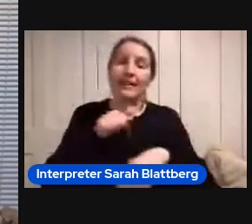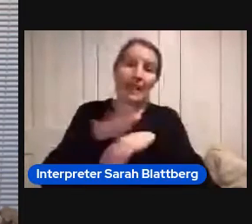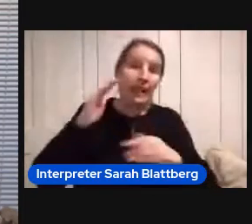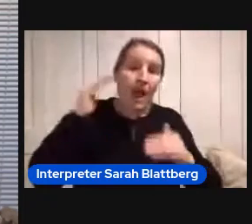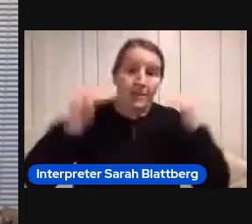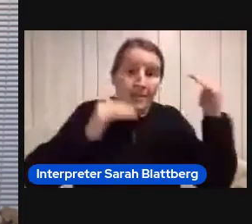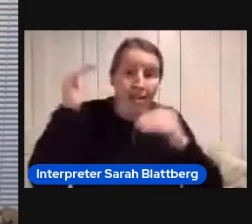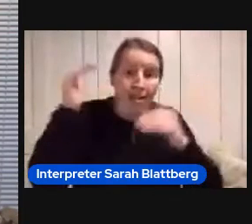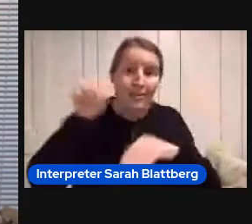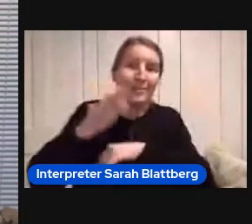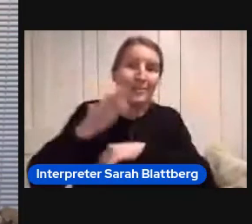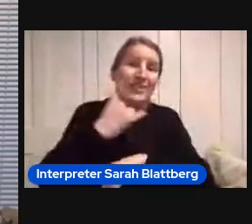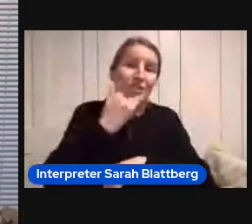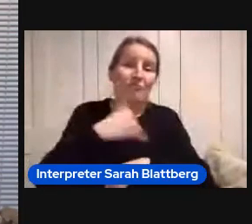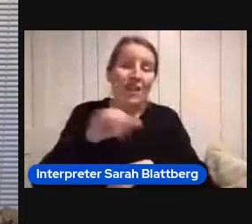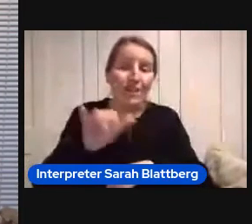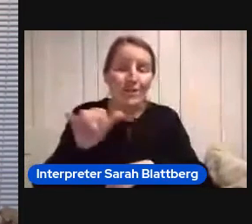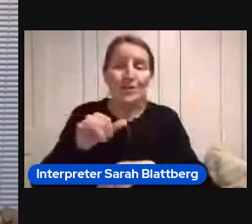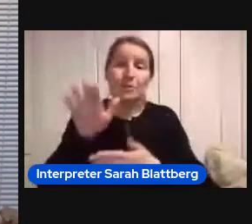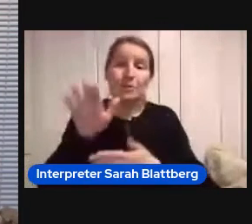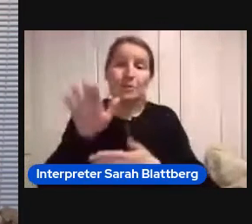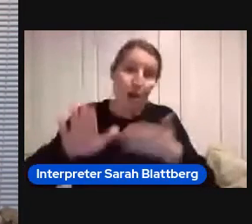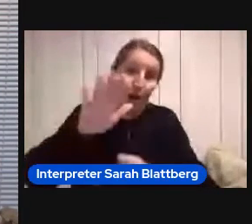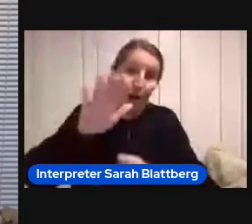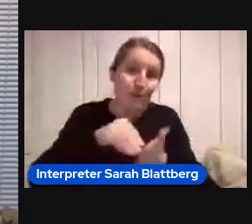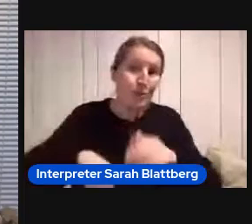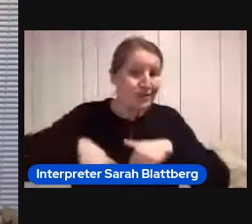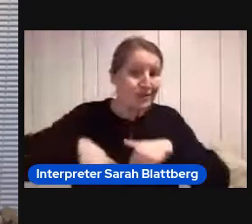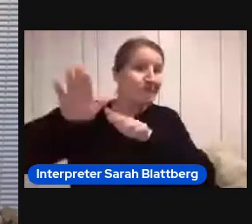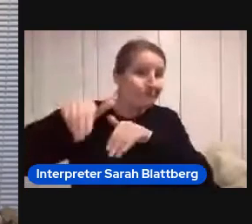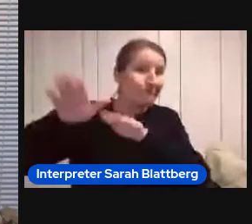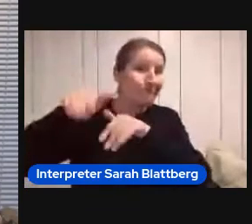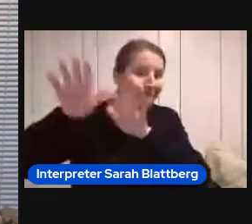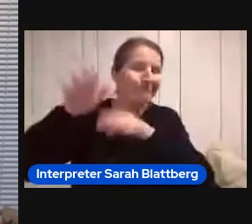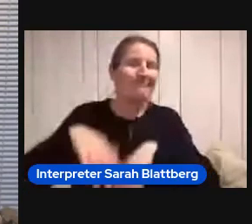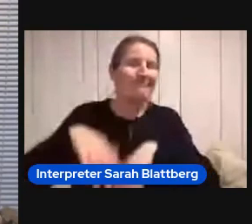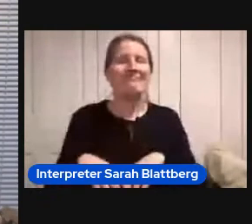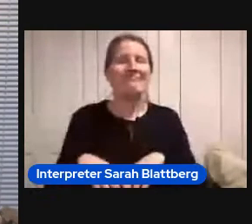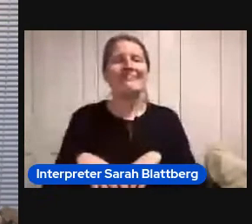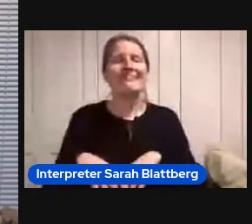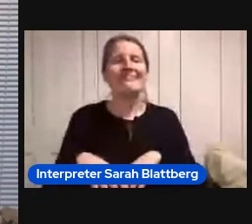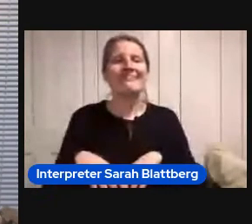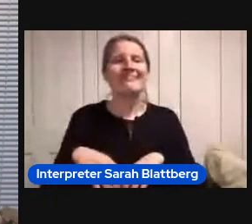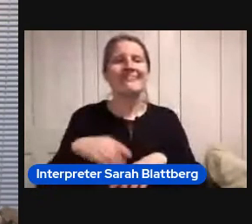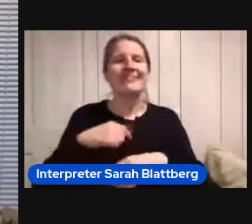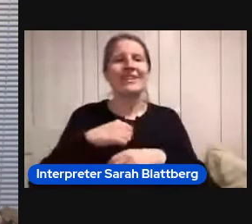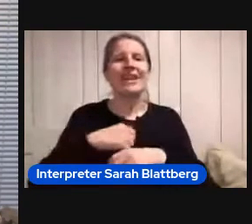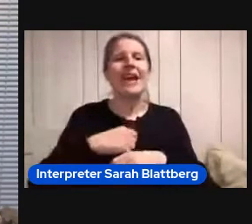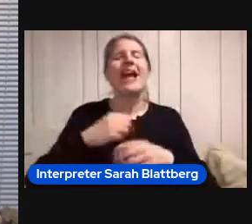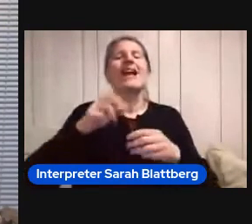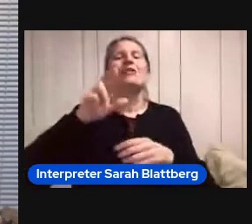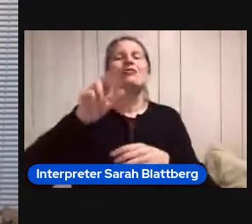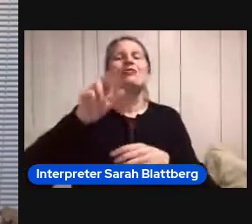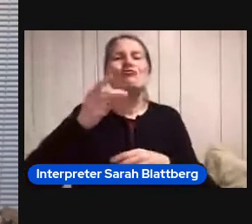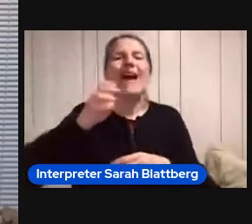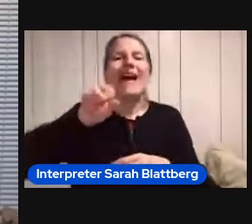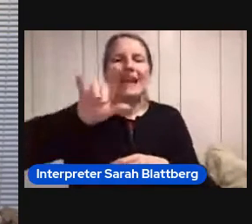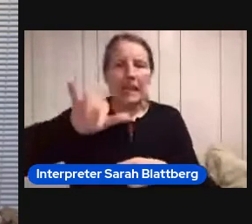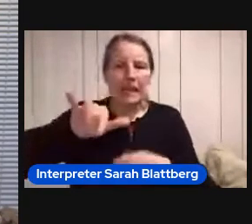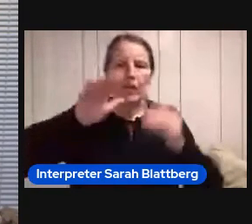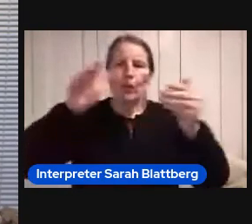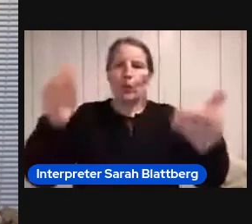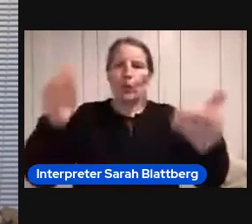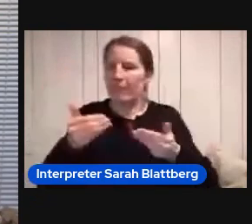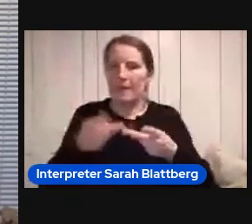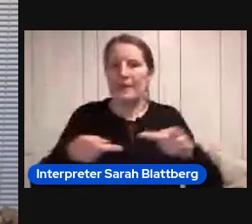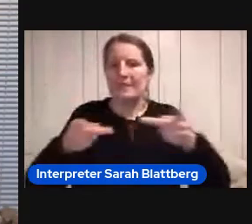Israel, sending more college students to Israel, and then creating radically welcoming spaces, which we'll talk a little bit